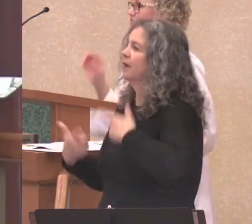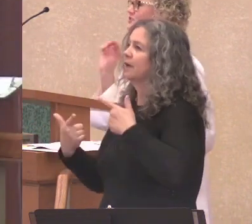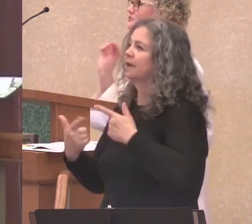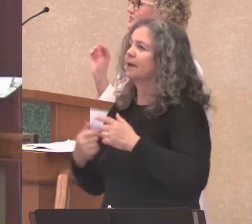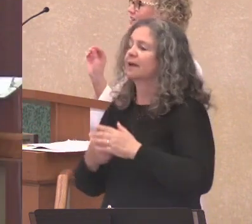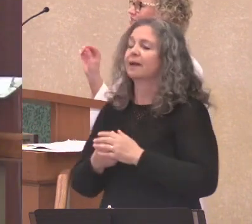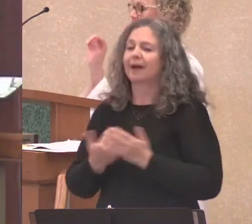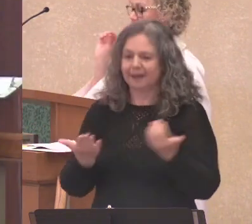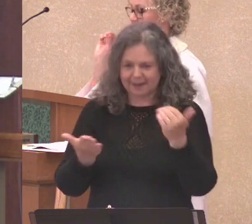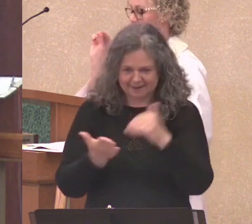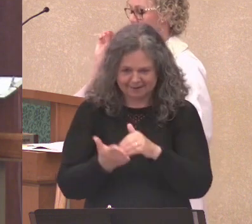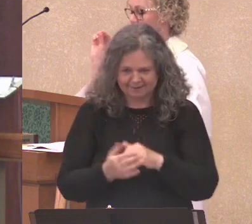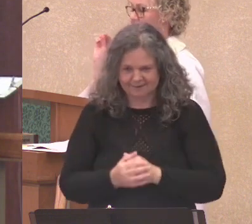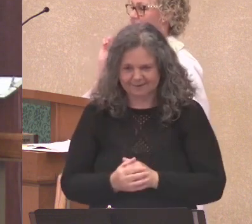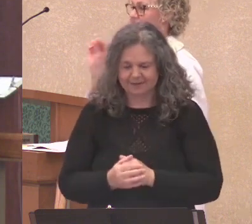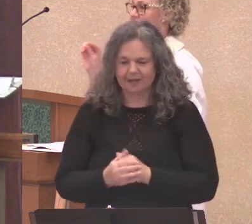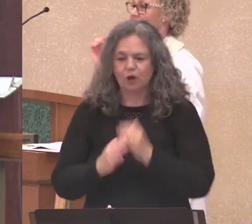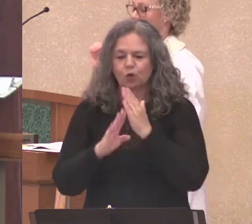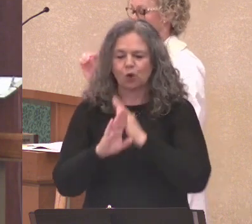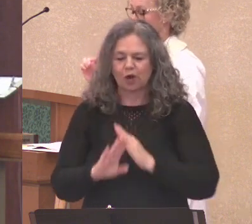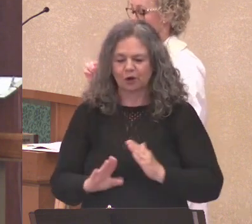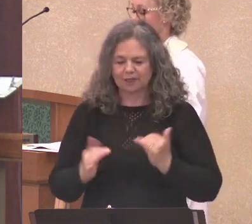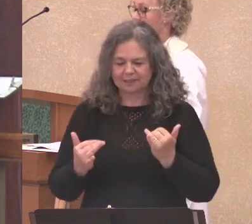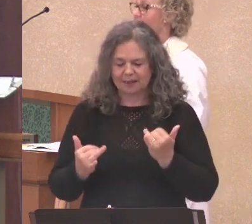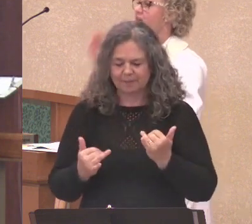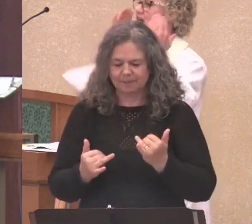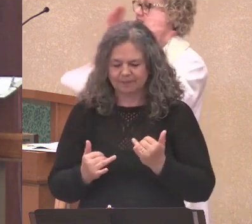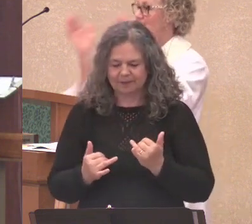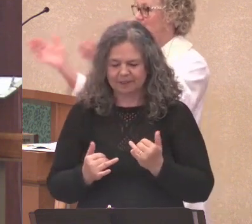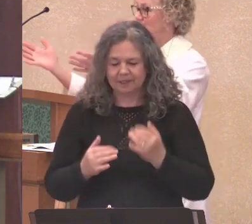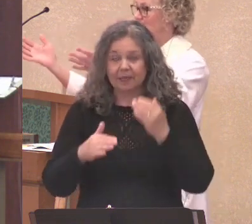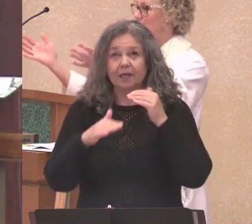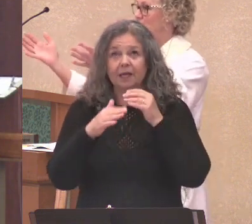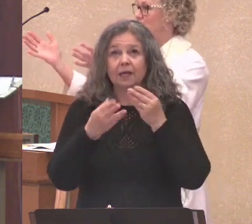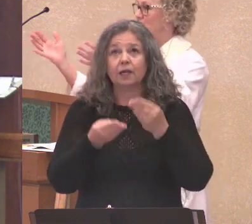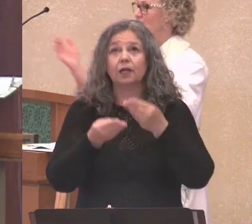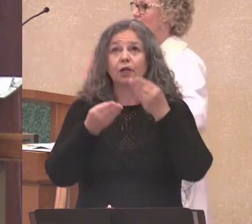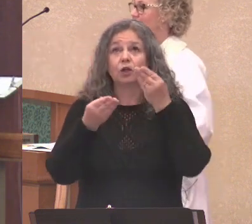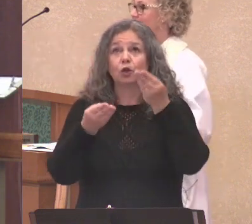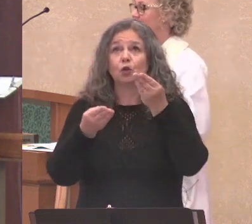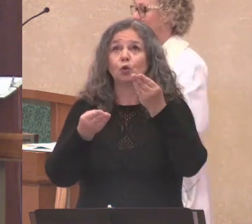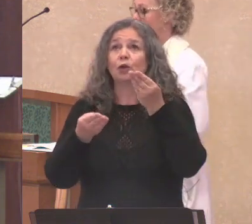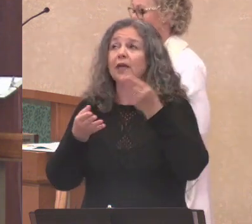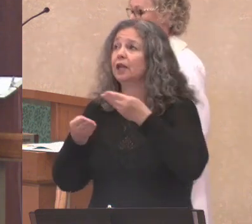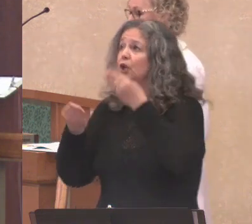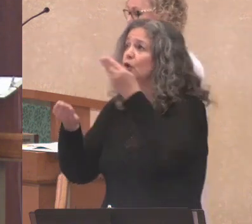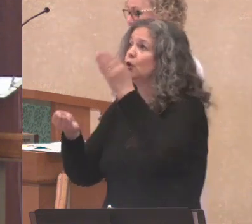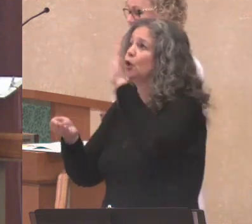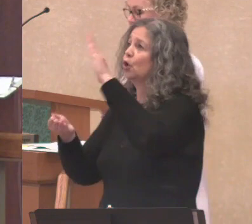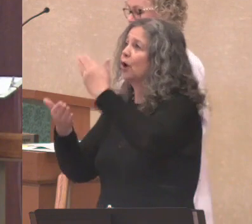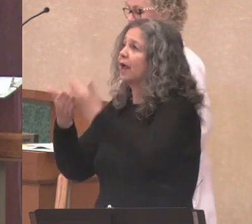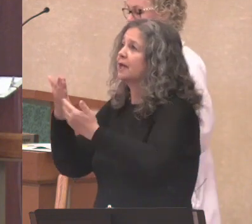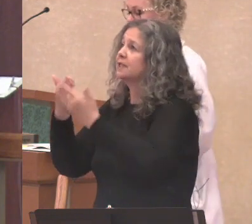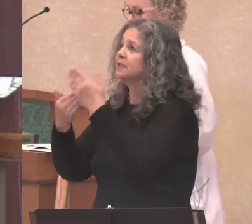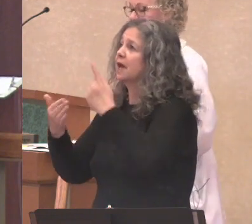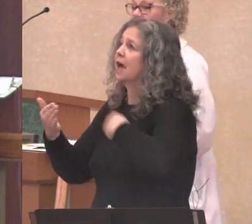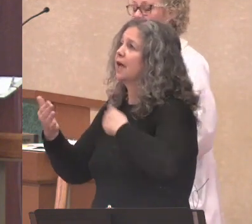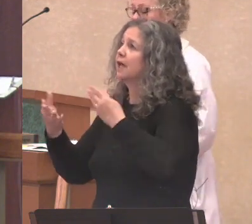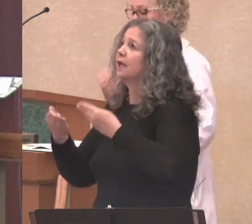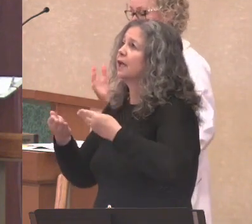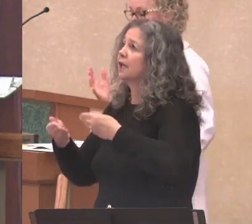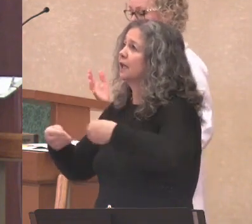All right, let's do it again, just a little bit quieter this time and together. Into your hands I place my